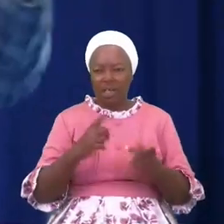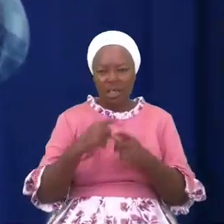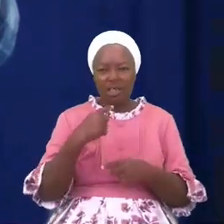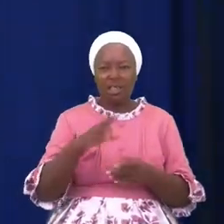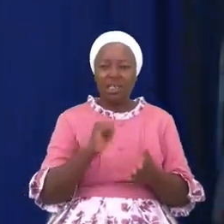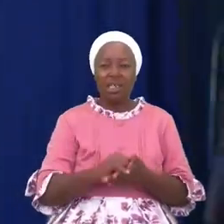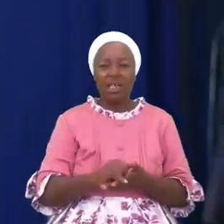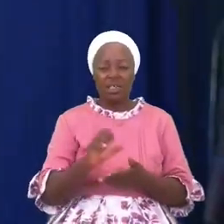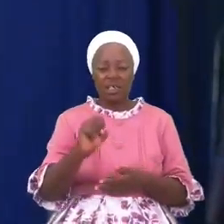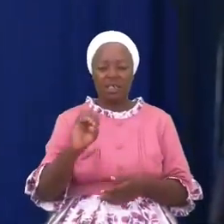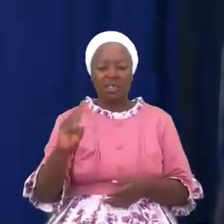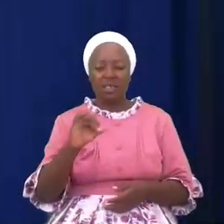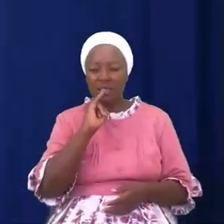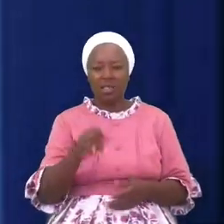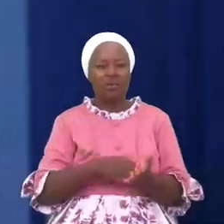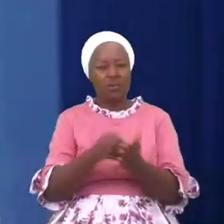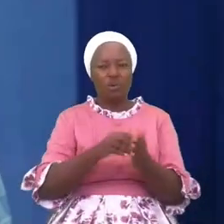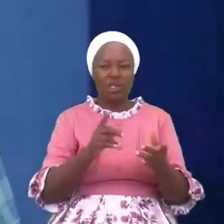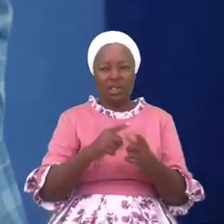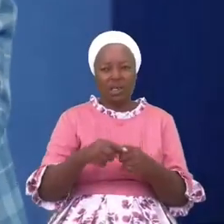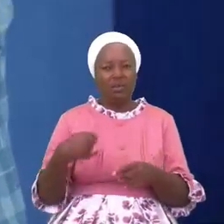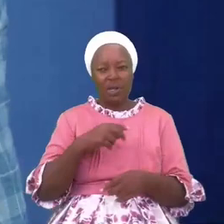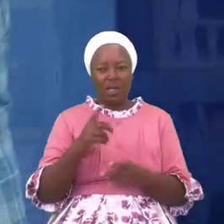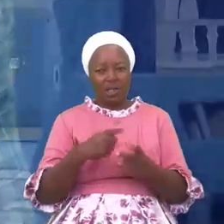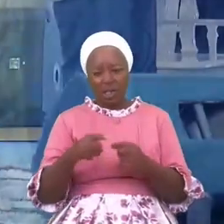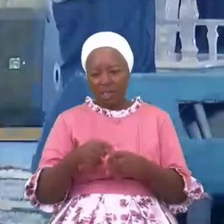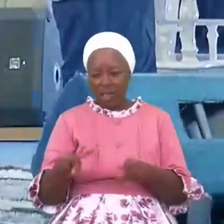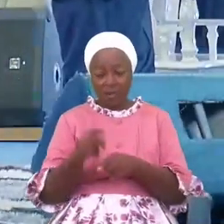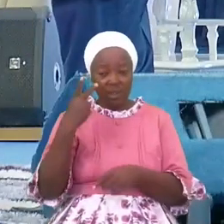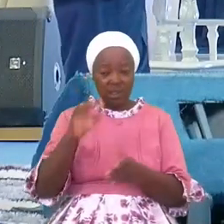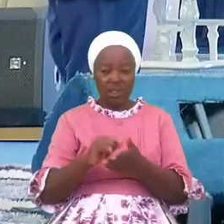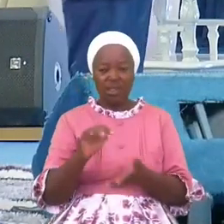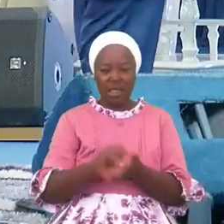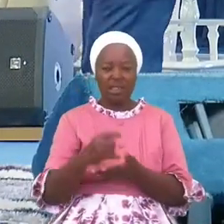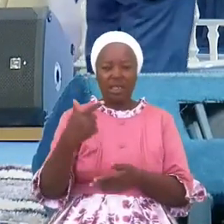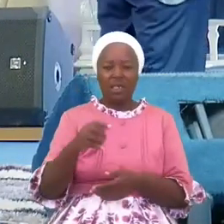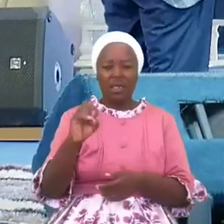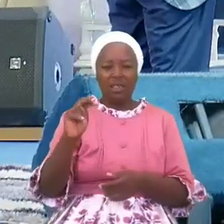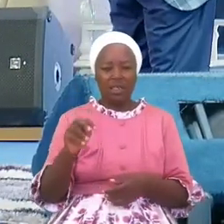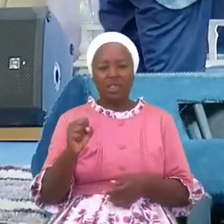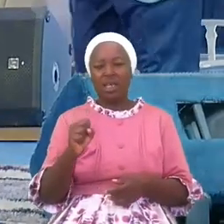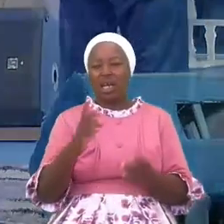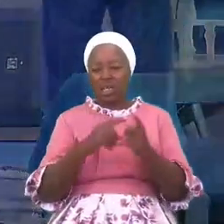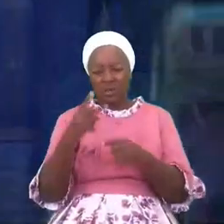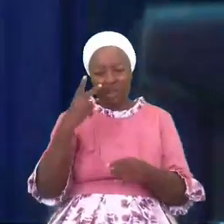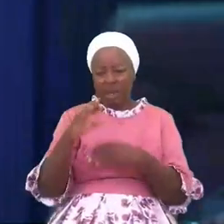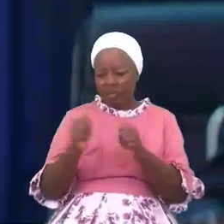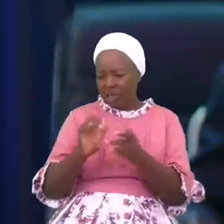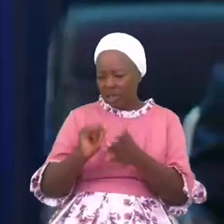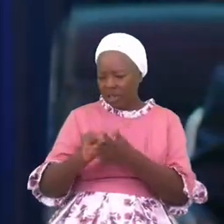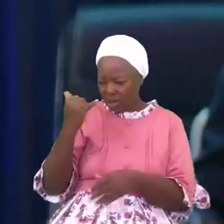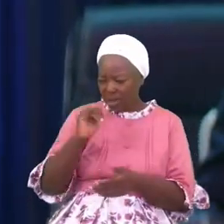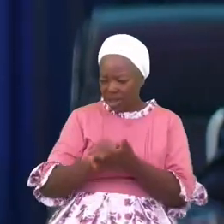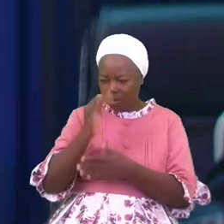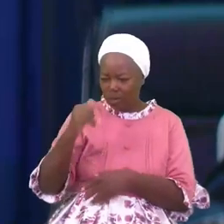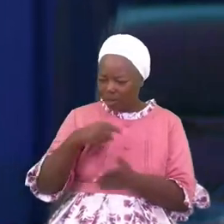the genes and what they call the chromosomes, you'll see that, you know, that's why this one is like that, that's why this one is like that, that's one that